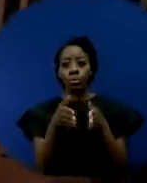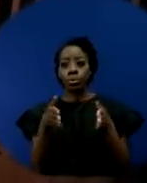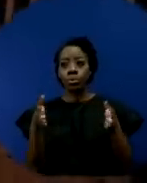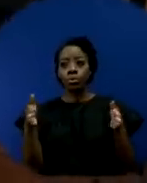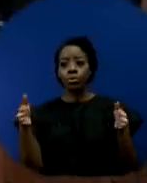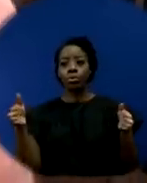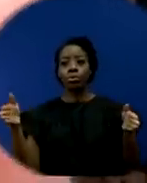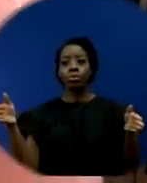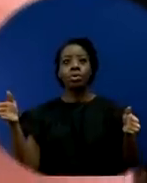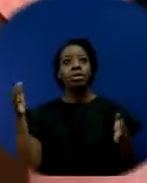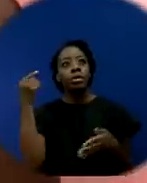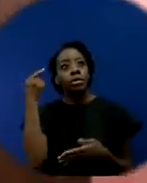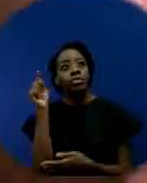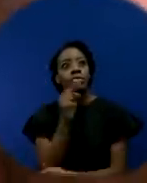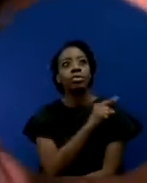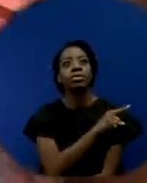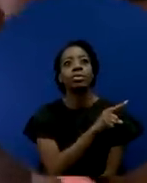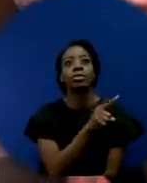We will make those.